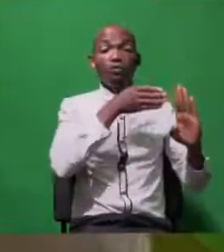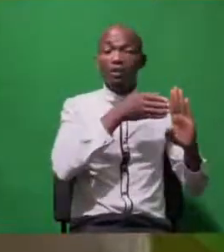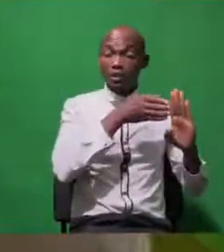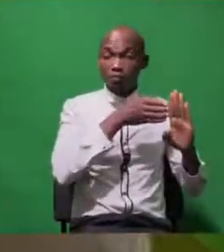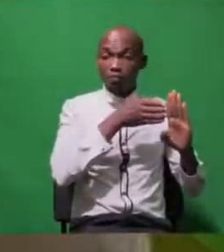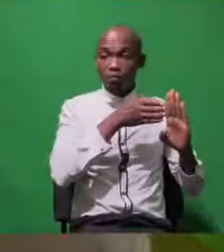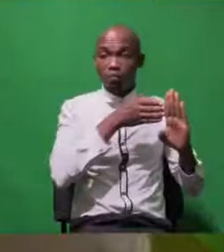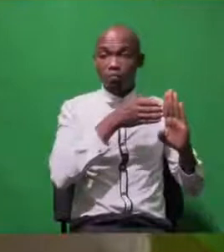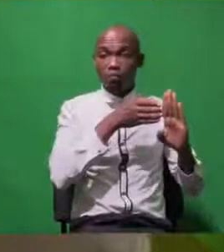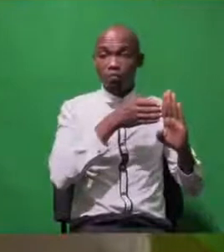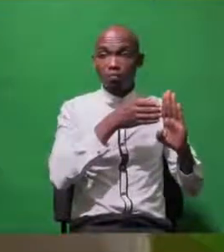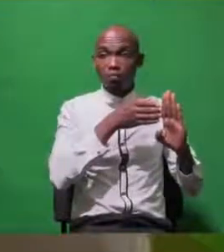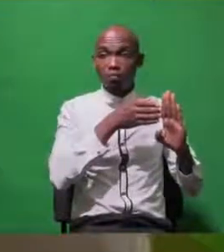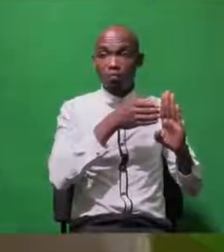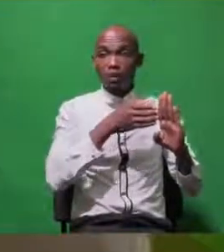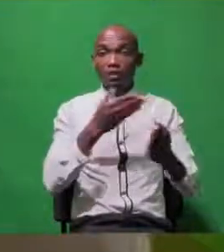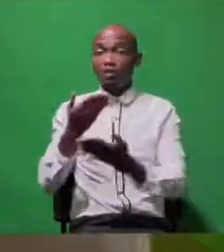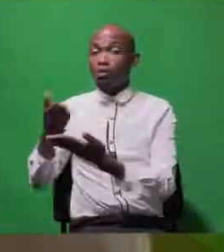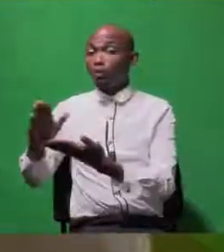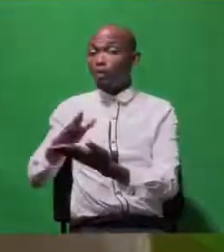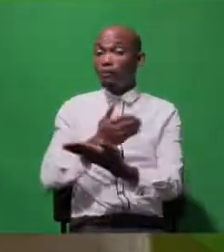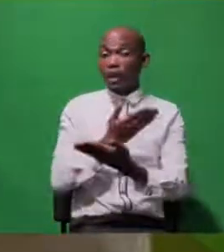Another objective is to divide